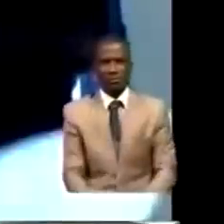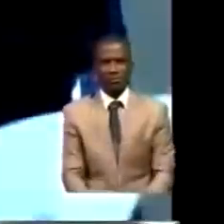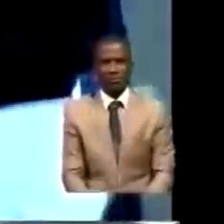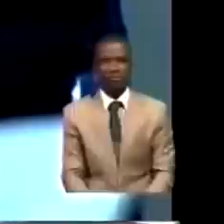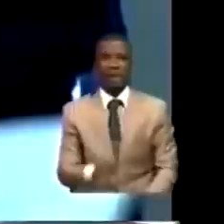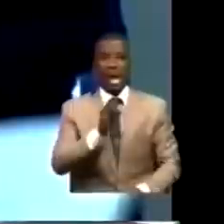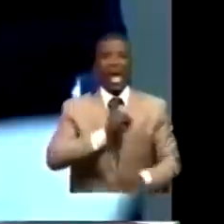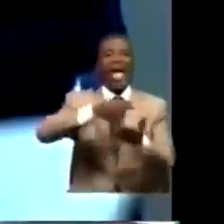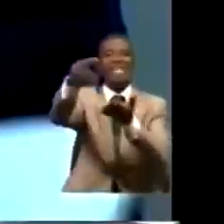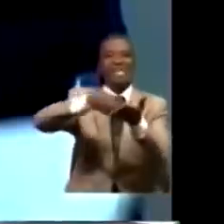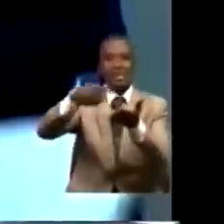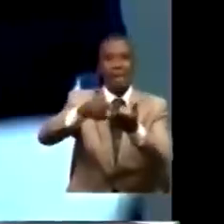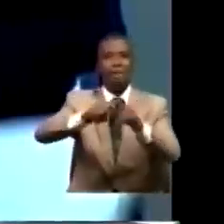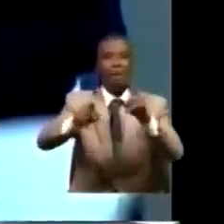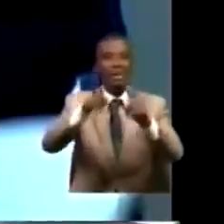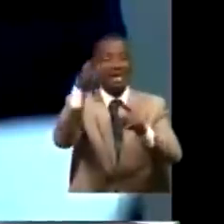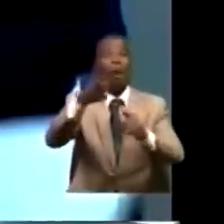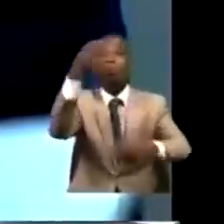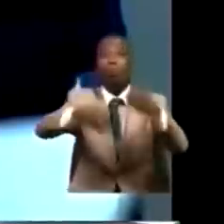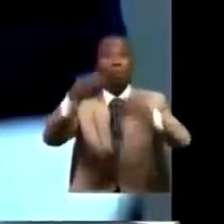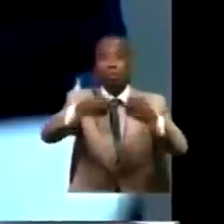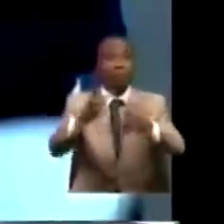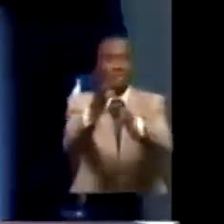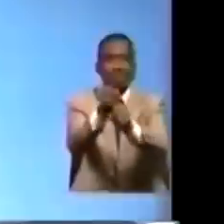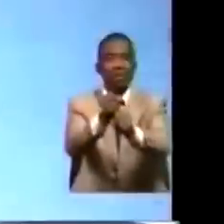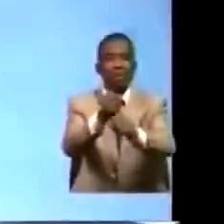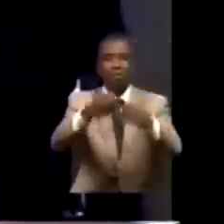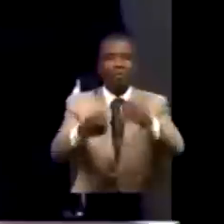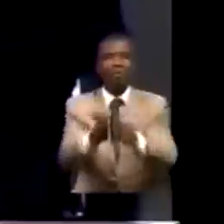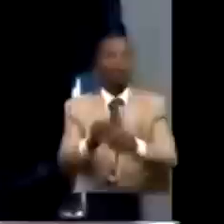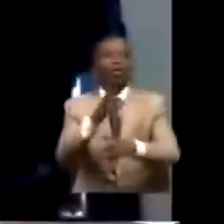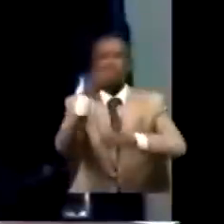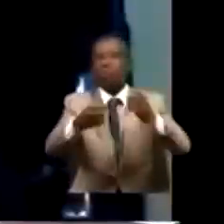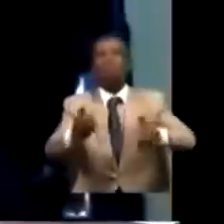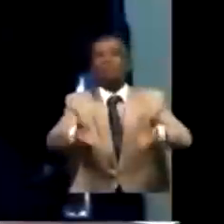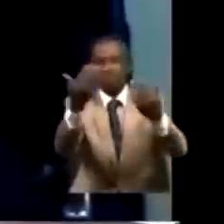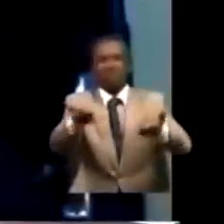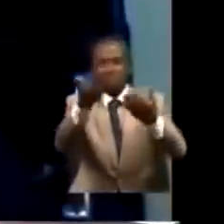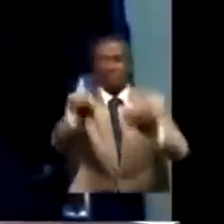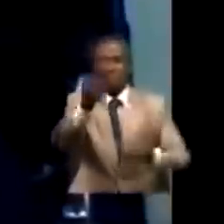I signed, but we had issues with the summation. No problem. Now, Bono.